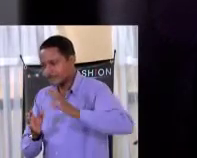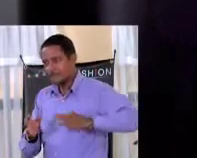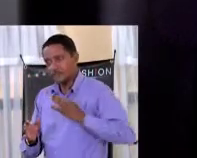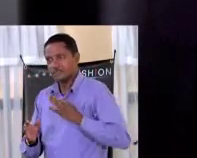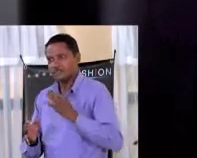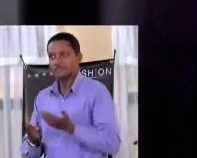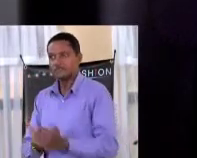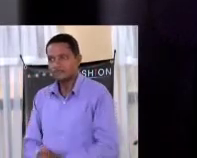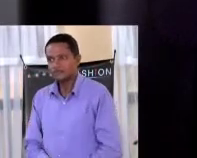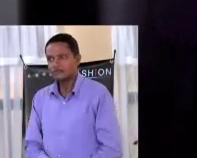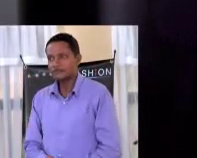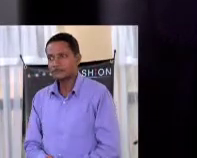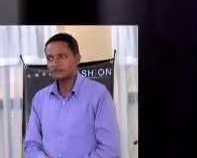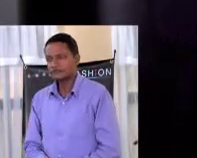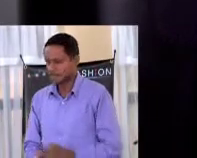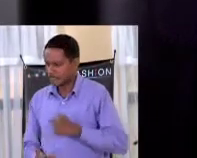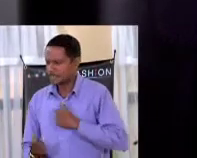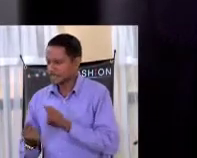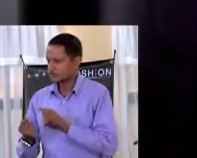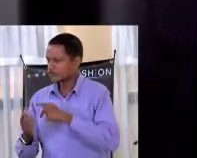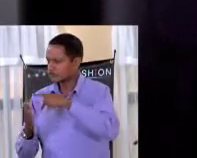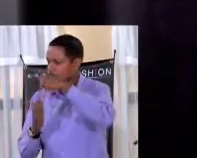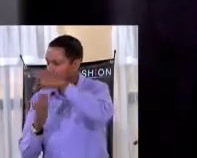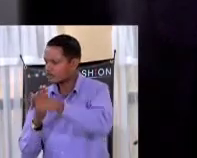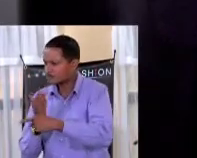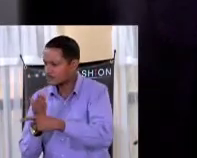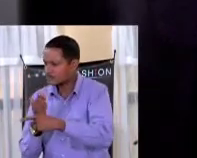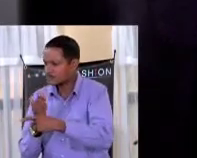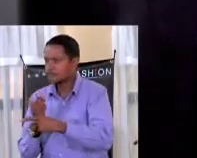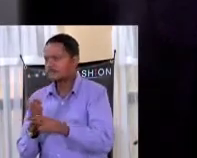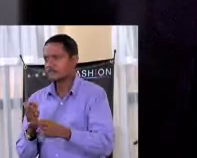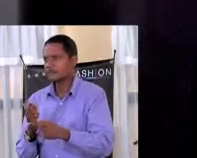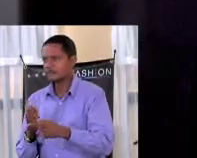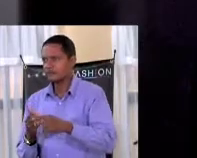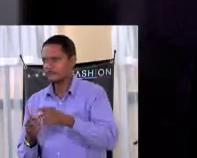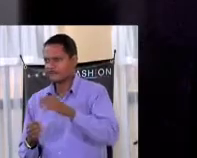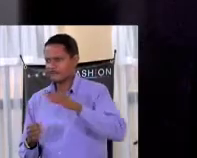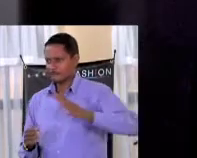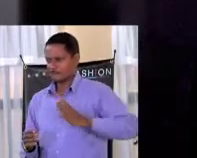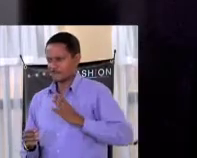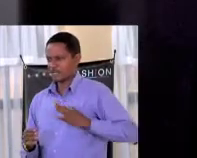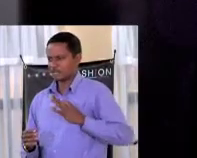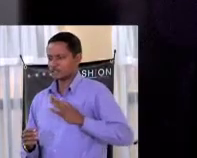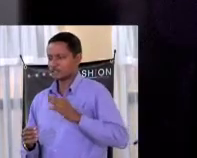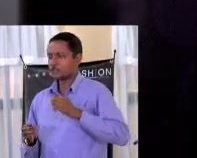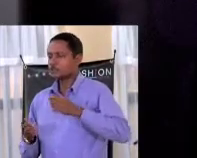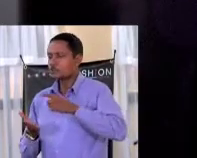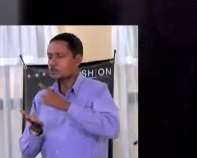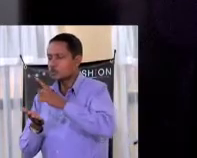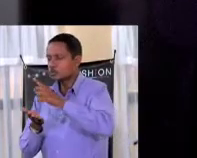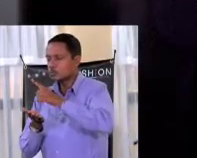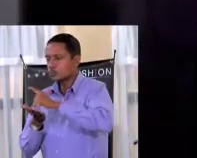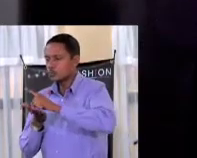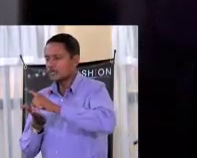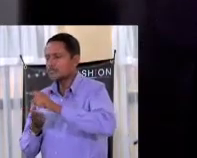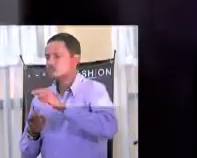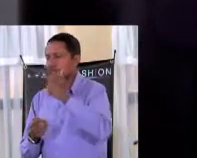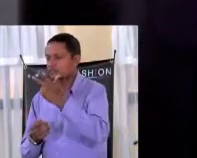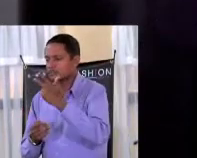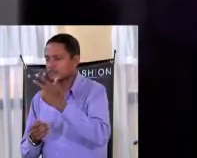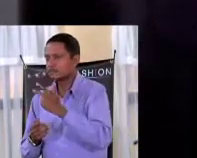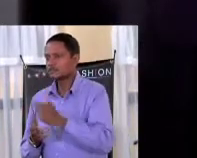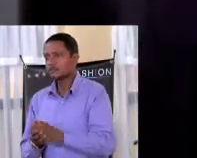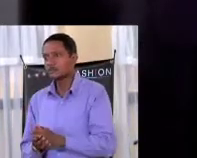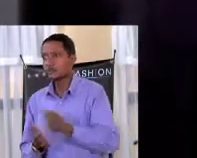know, when I did a project called Fashion Week 3, I said Coscale becomes couture. And we use